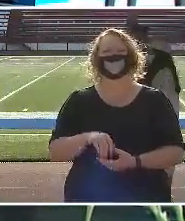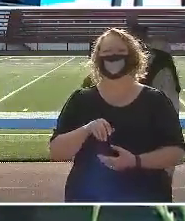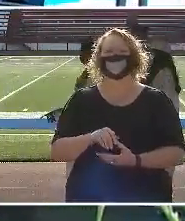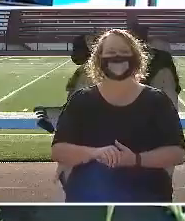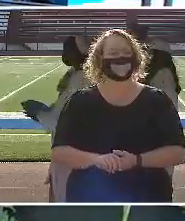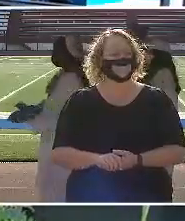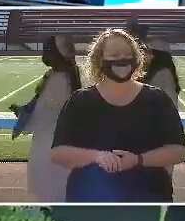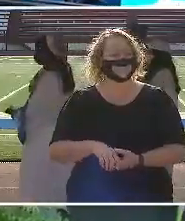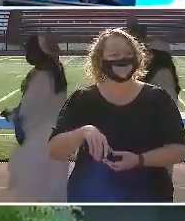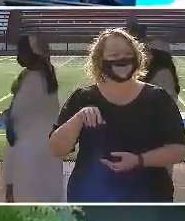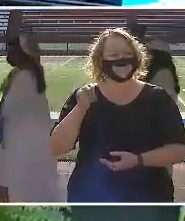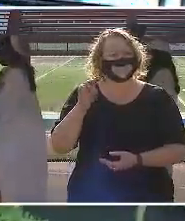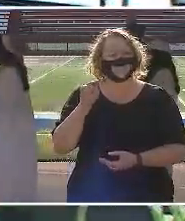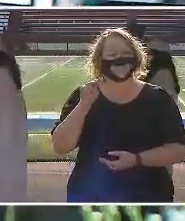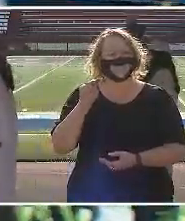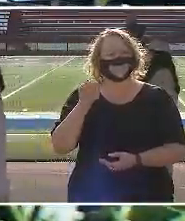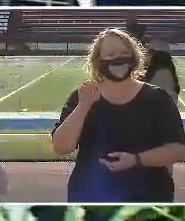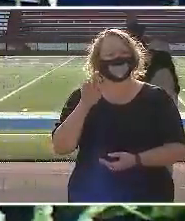Magdalene Sanchez.